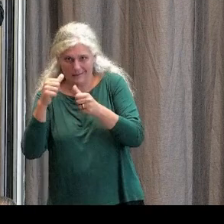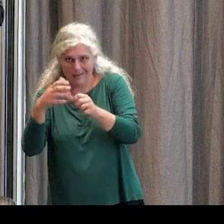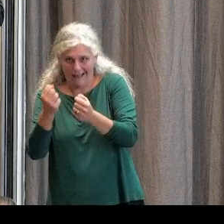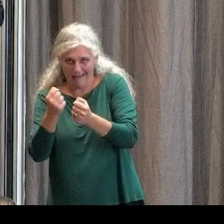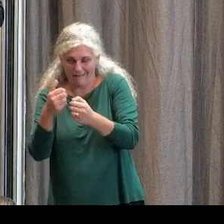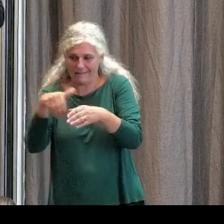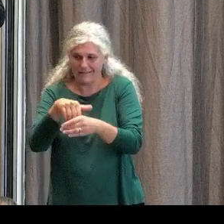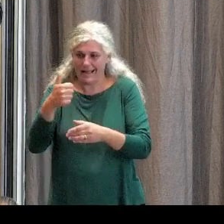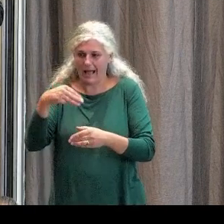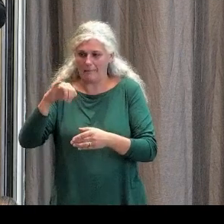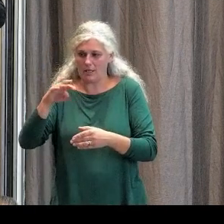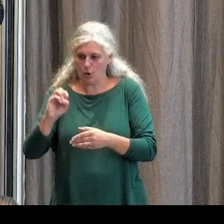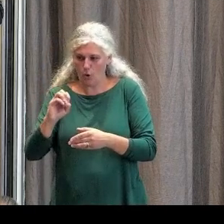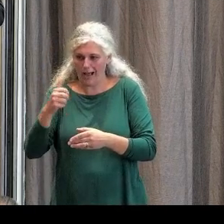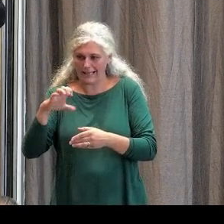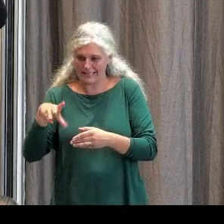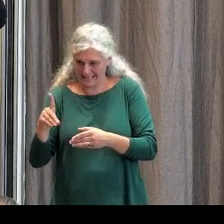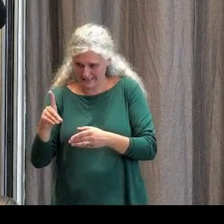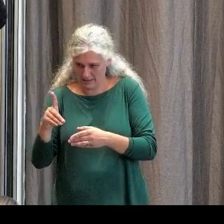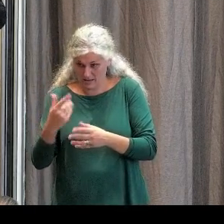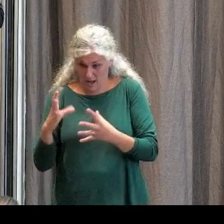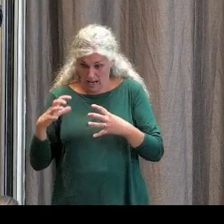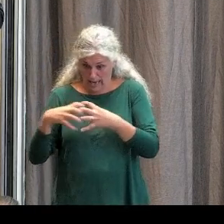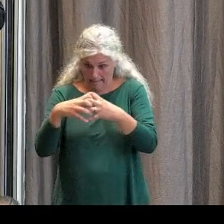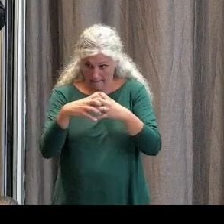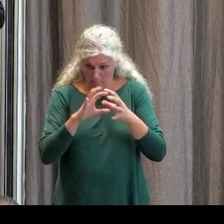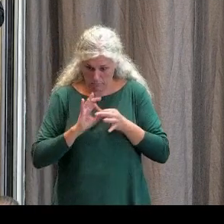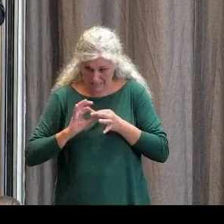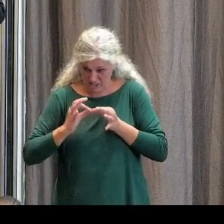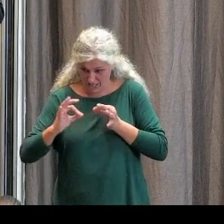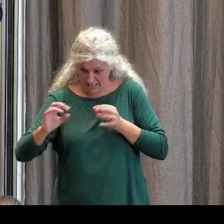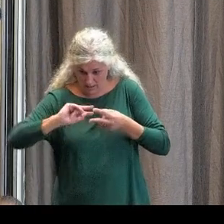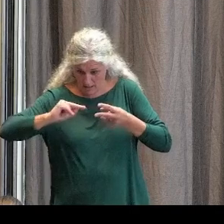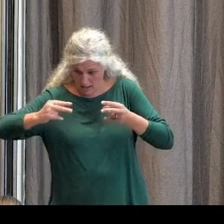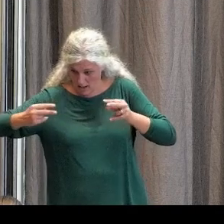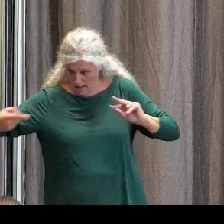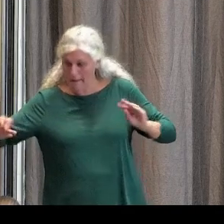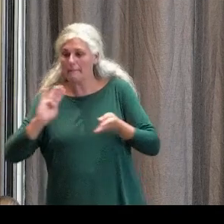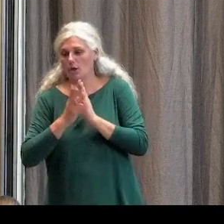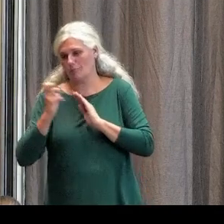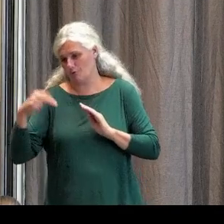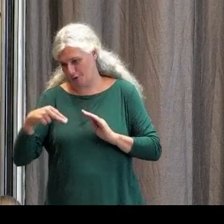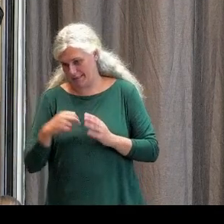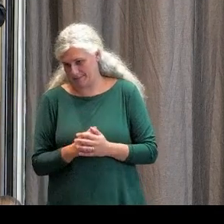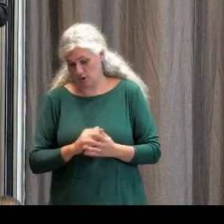get amino acids, the little chemicals, glued together into a very long chain, and that becomes a protein.